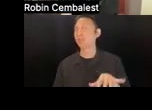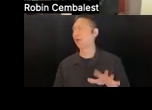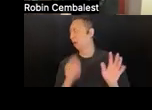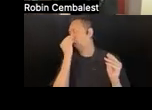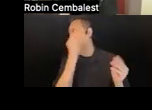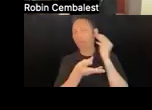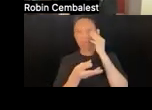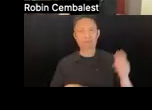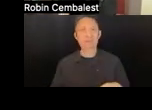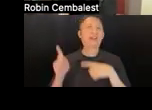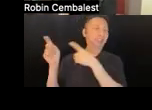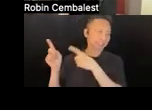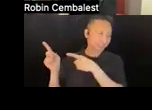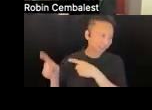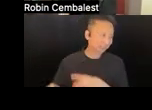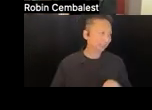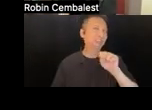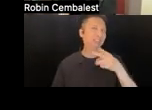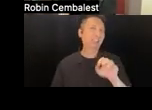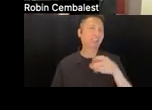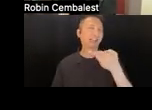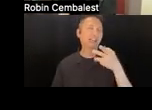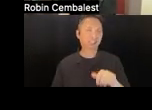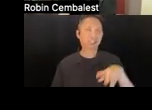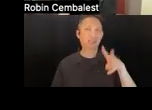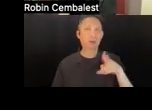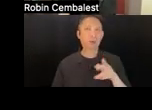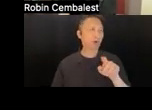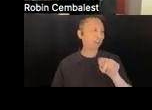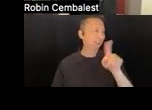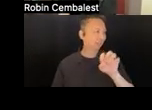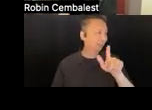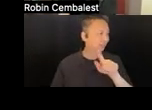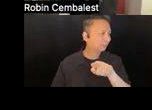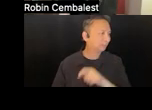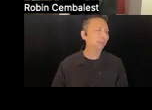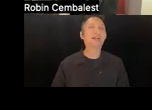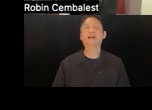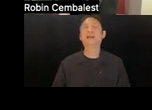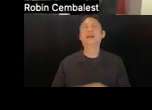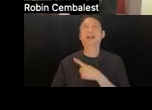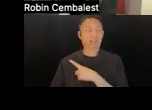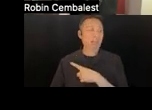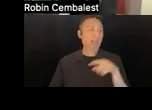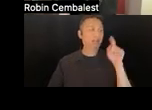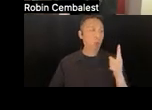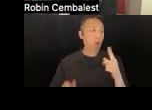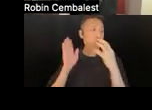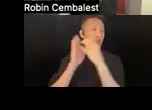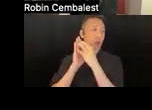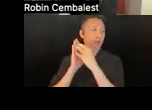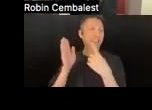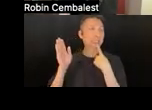Wurtzel. Now, the first thing is that she has the note, or they have the note, and the Sasha, the note, these